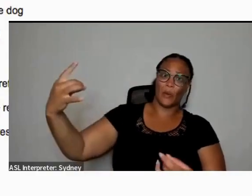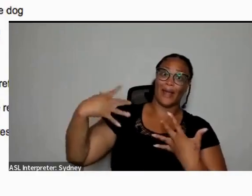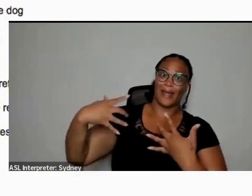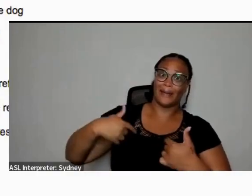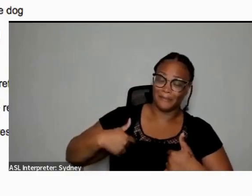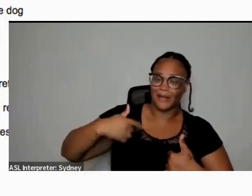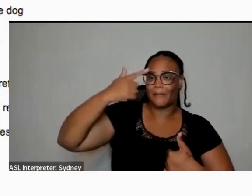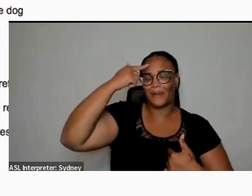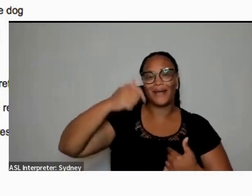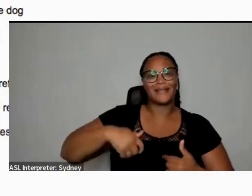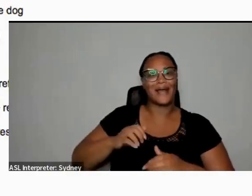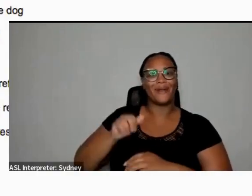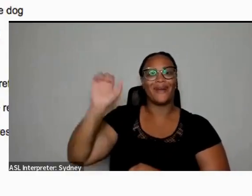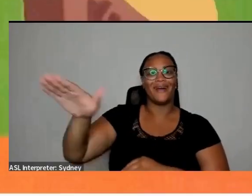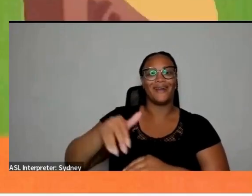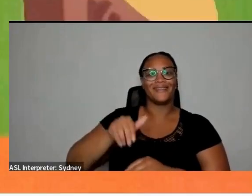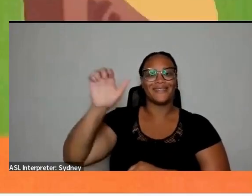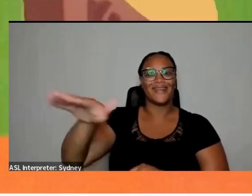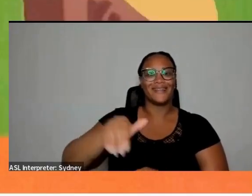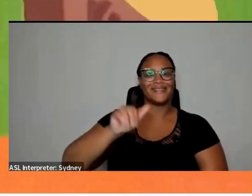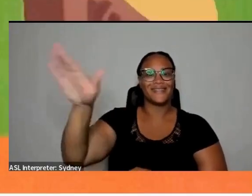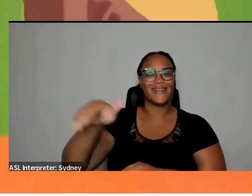to do at home.